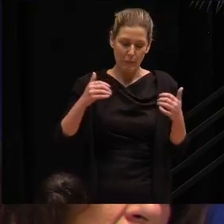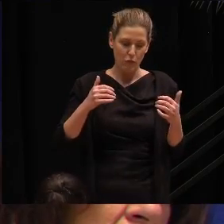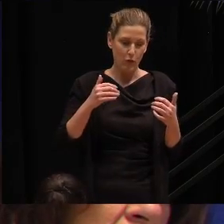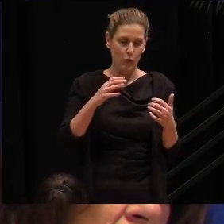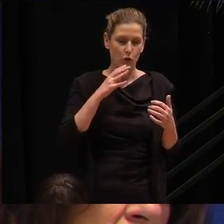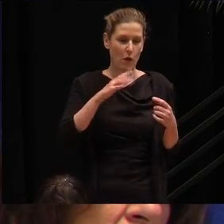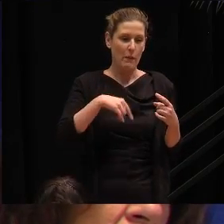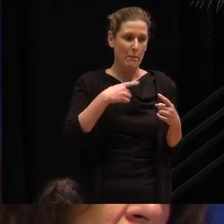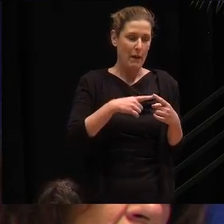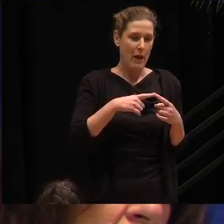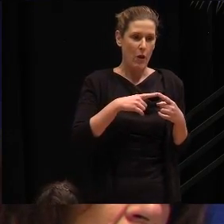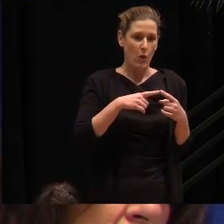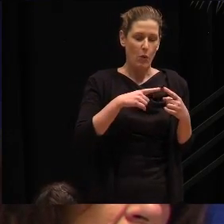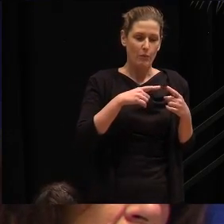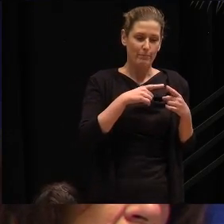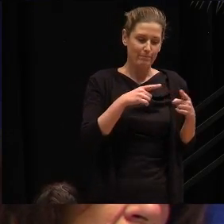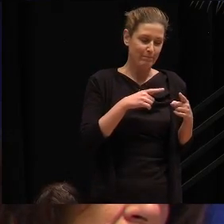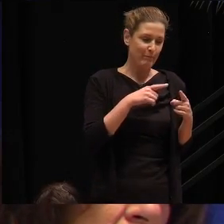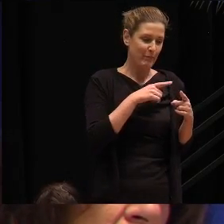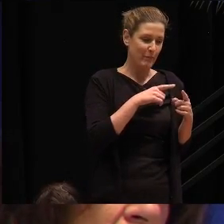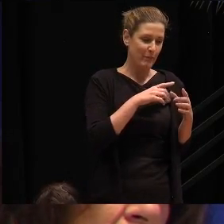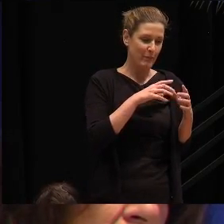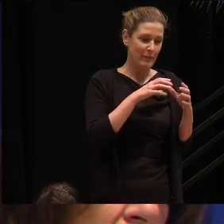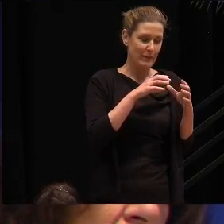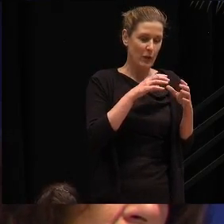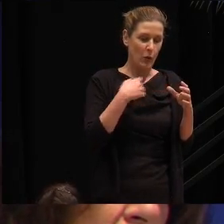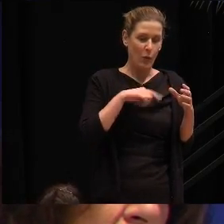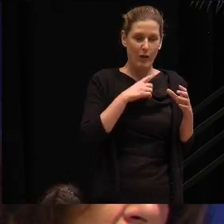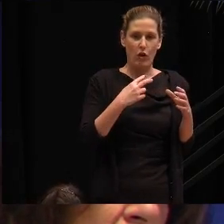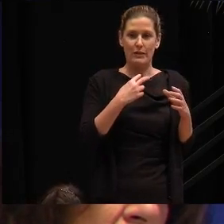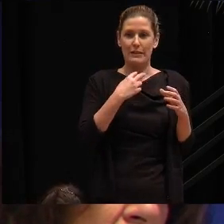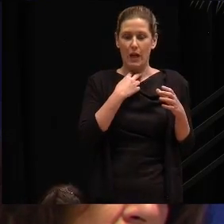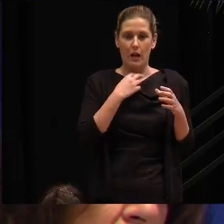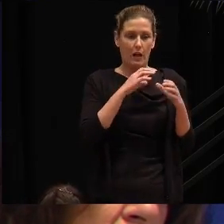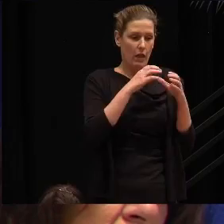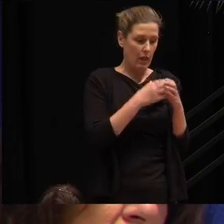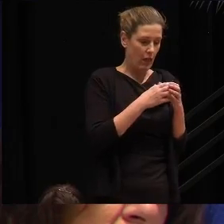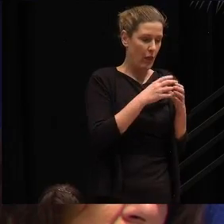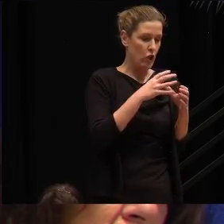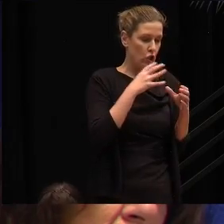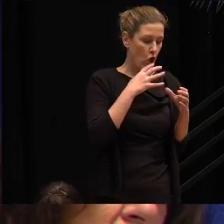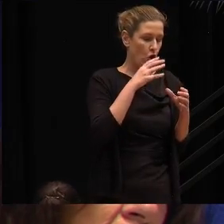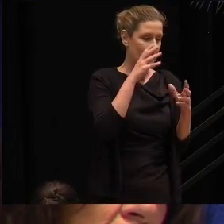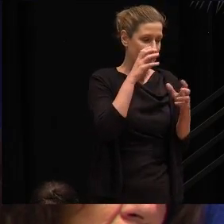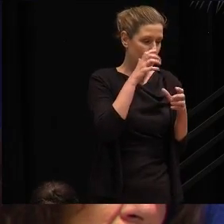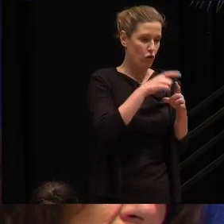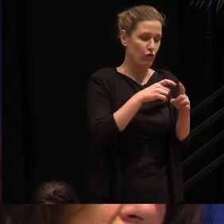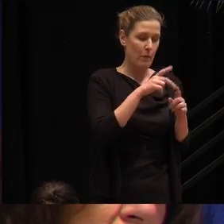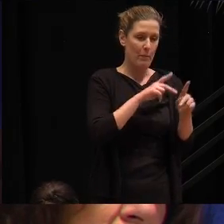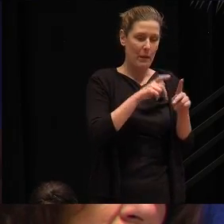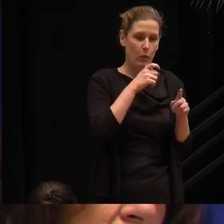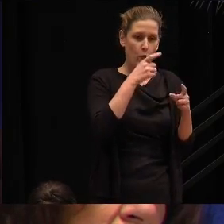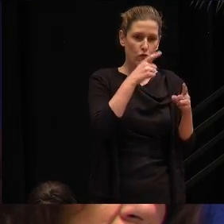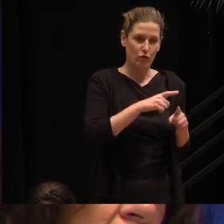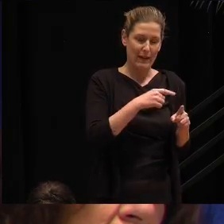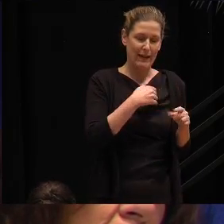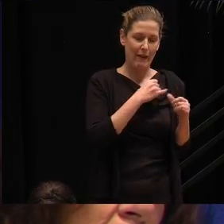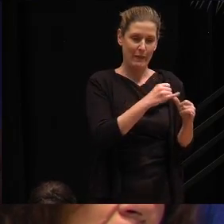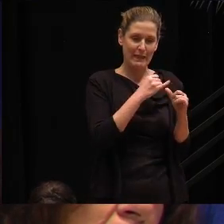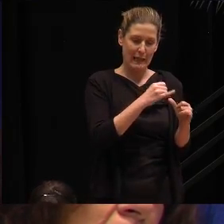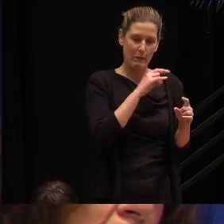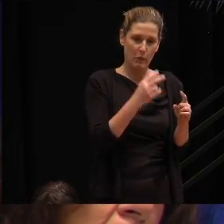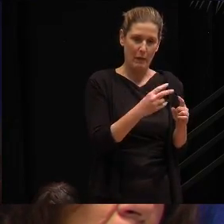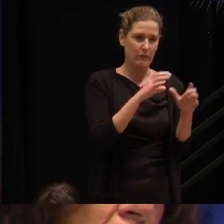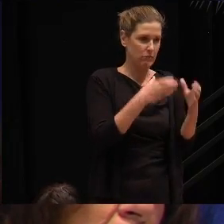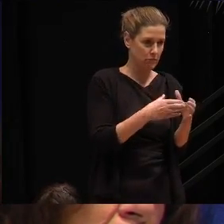sort of small echo chambers that we're all sort of trapped in, where we only talk to and hear from people who have the same viewpoint